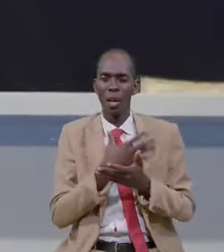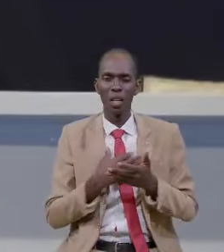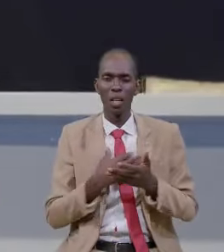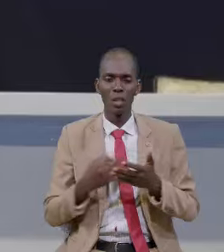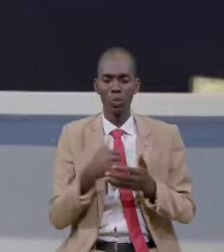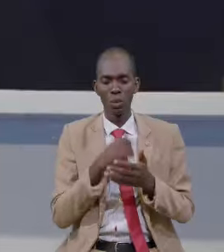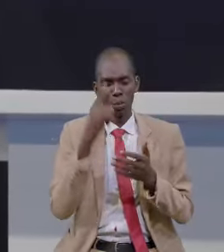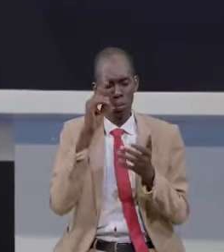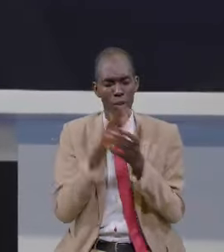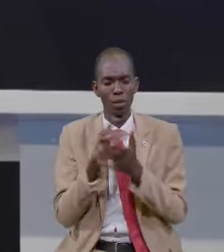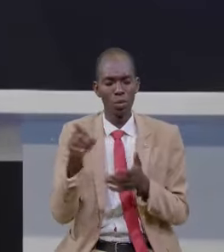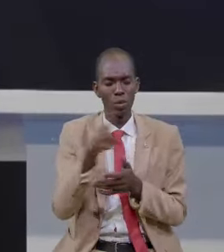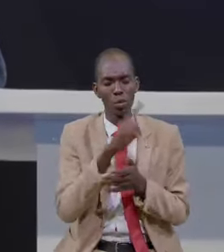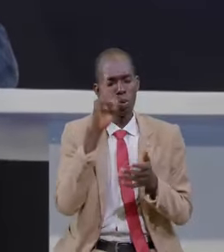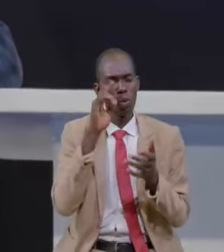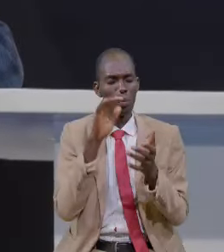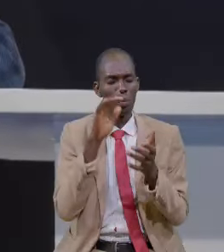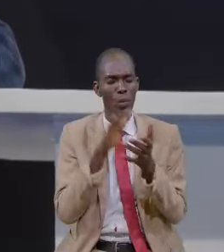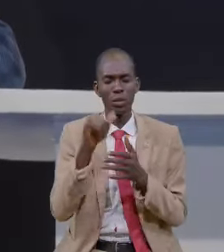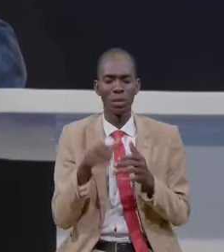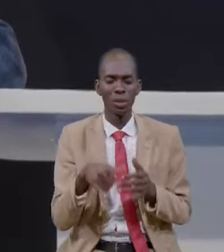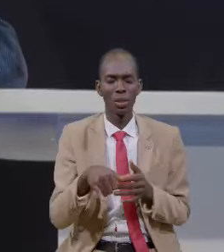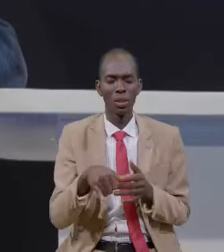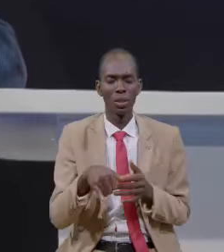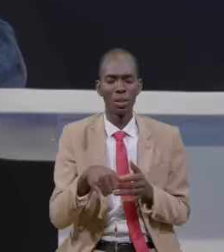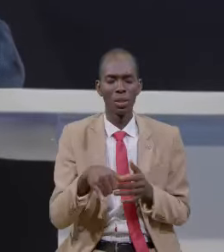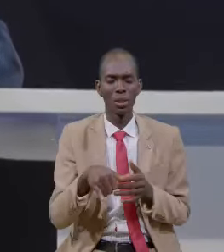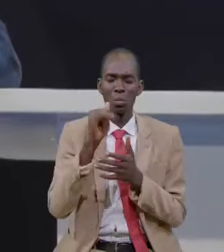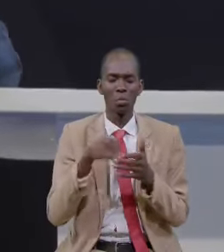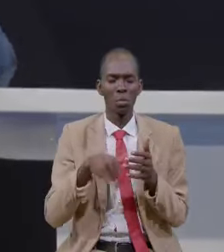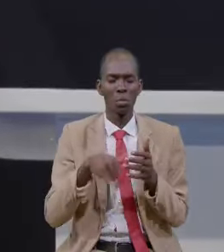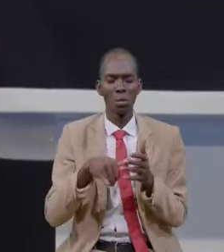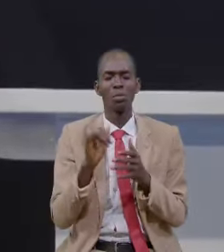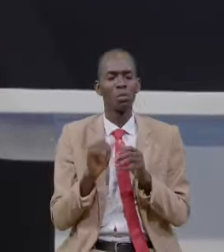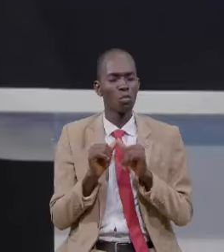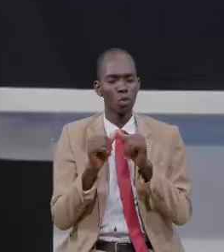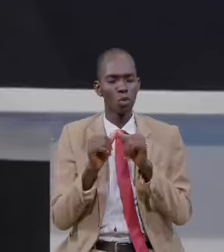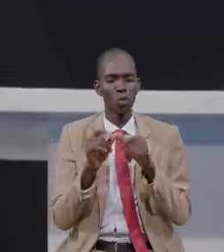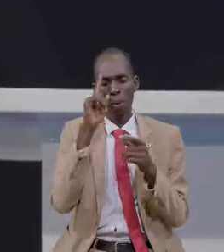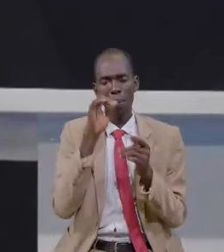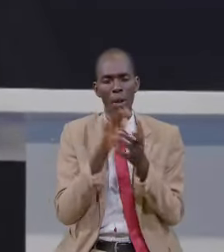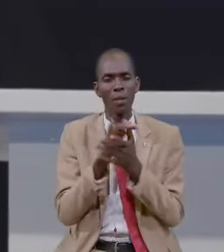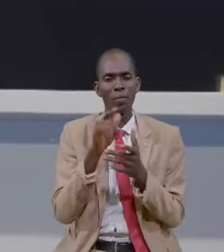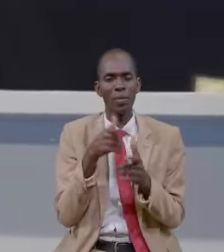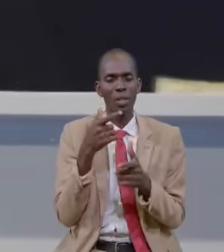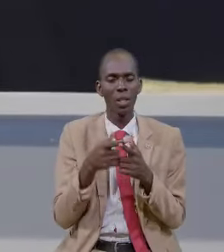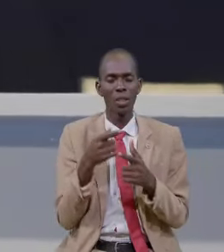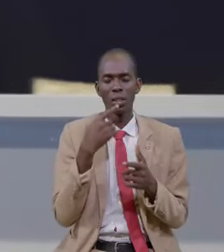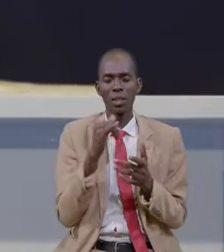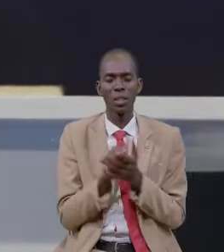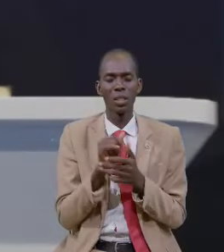already, and they keep on believing, keep on believing, keep on believing. Then it says